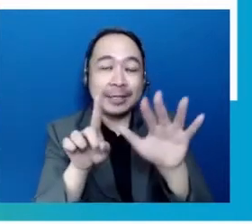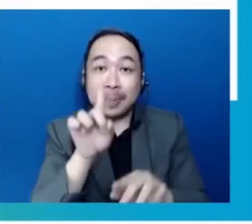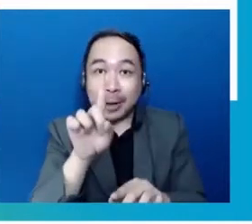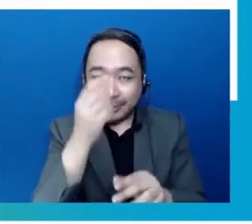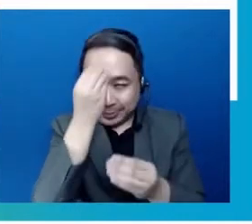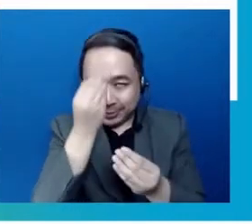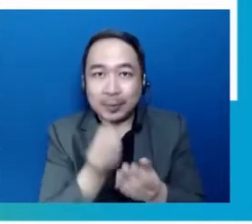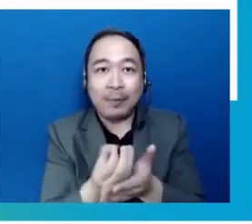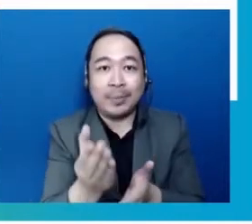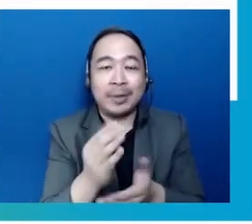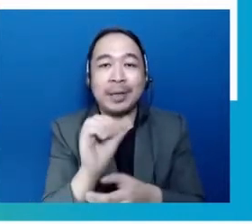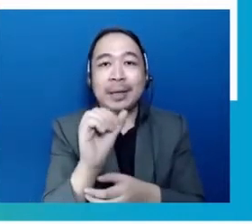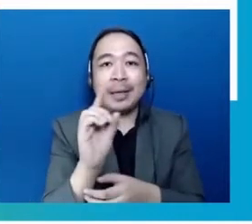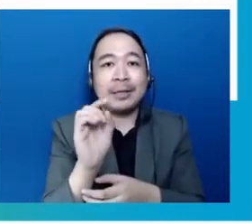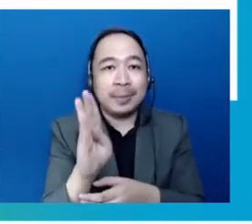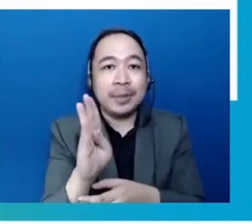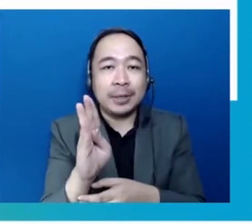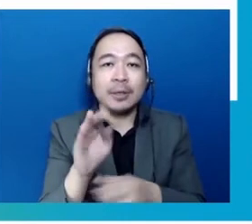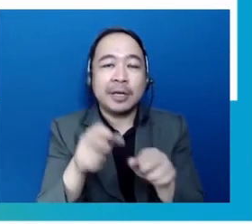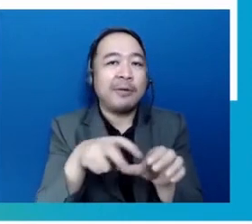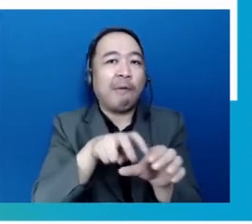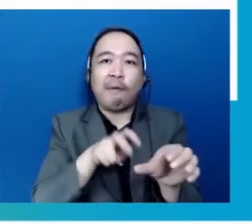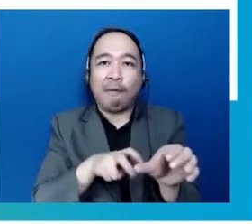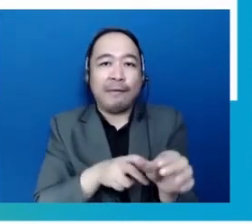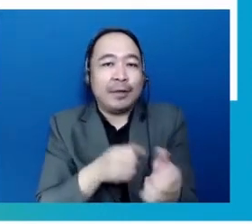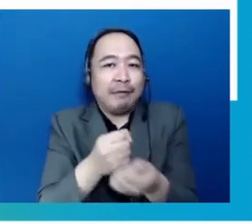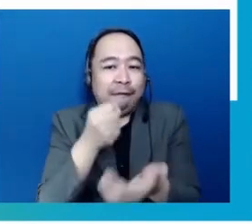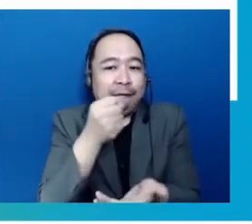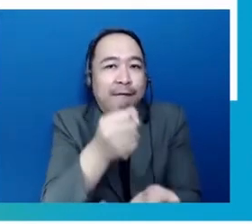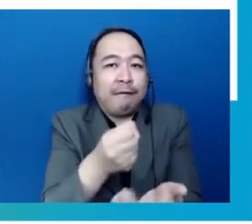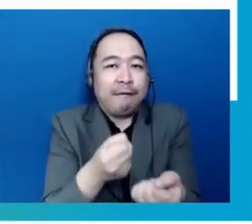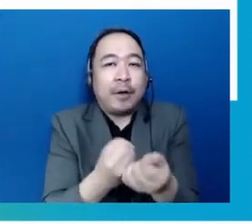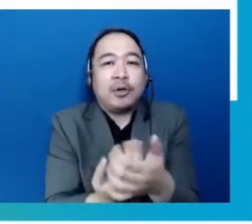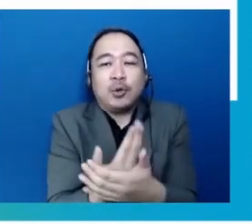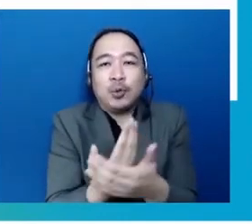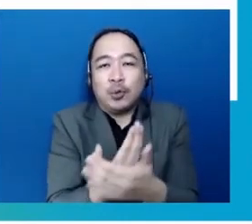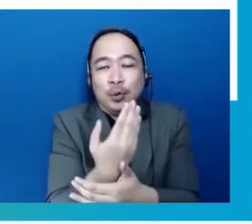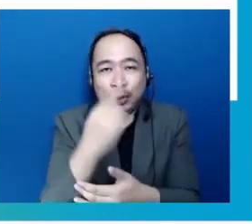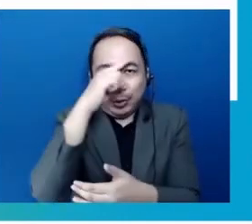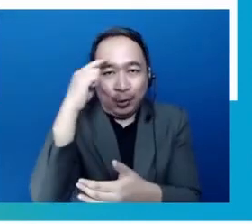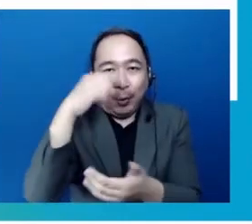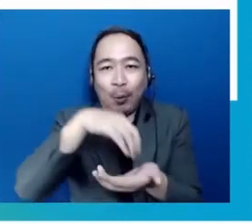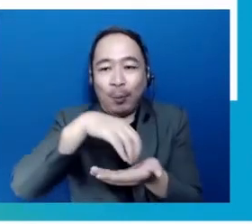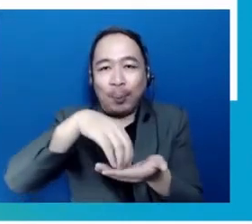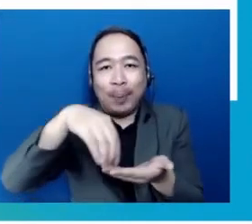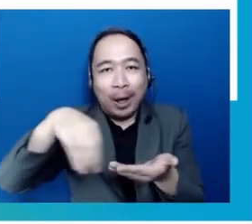consider exploring a formal withdrawal from financing new coal power generation and